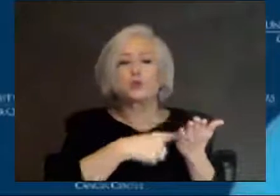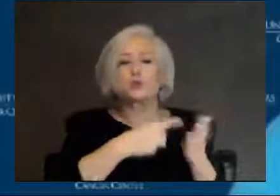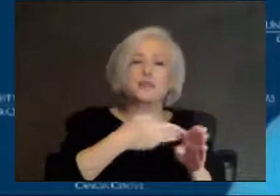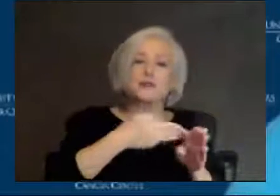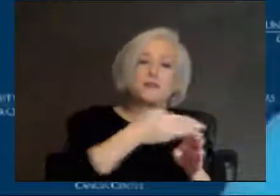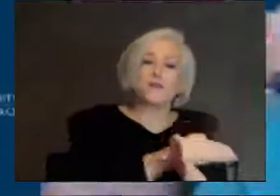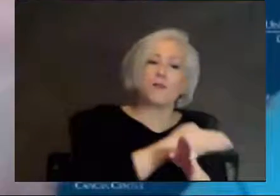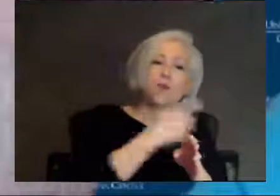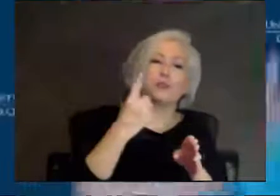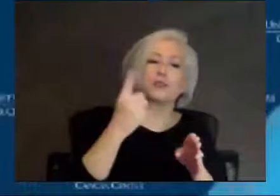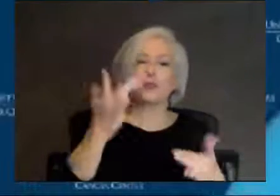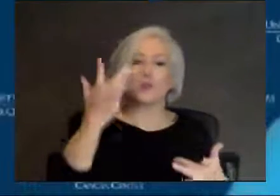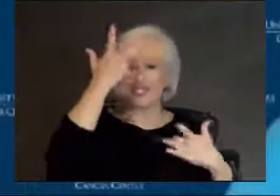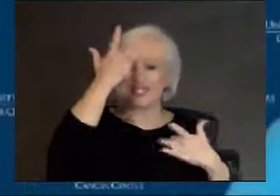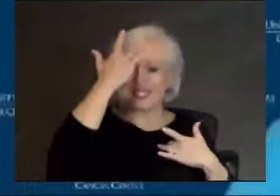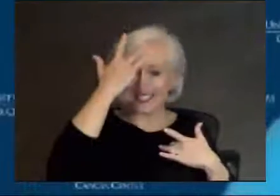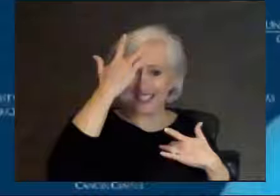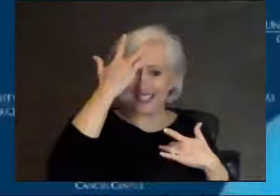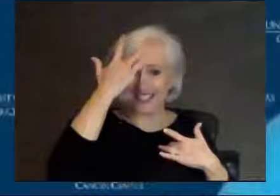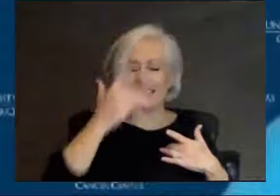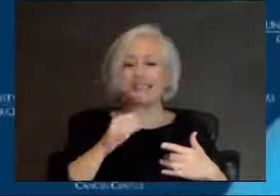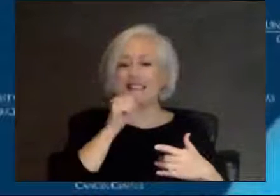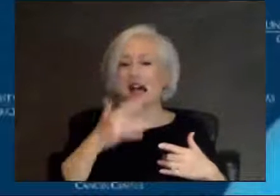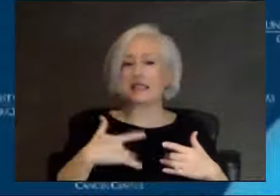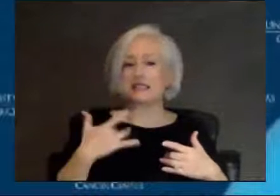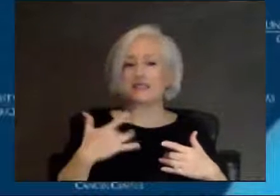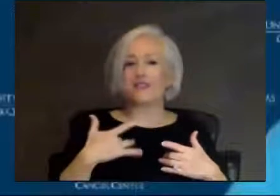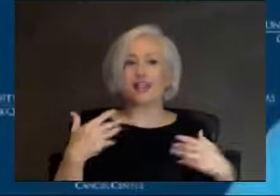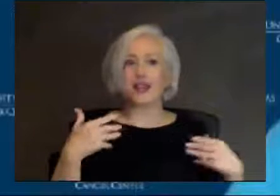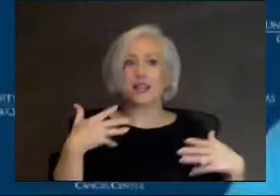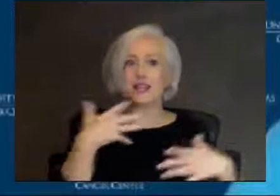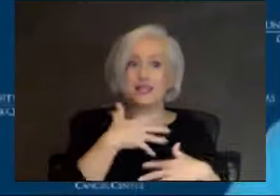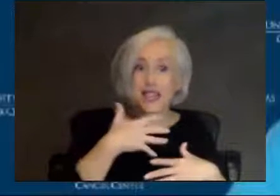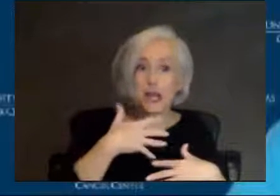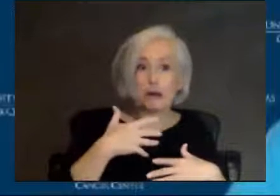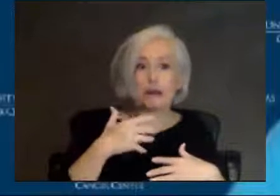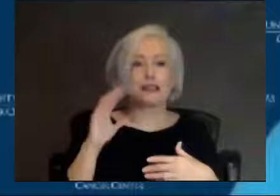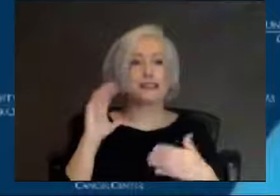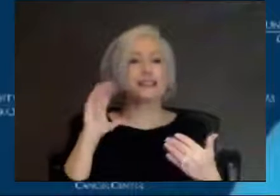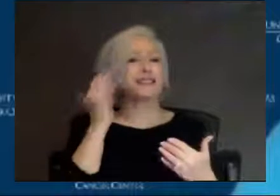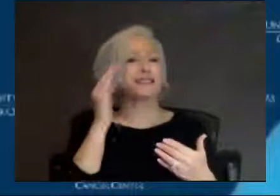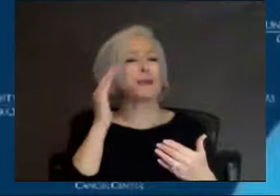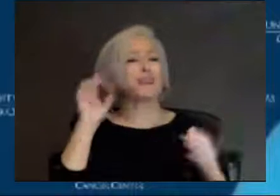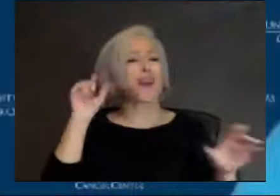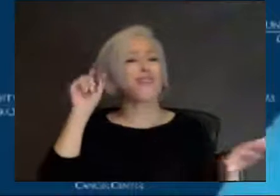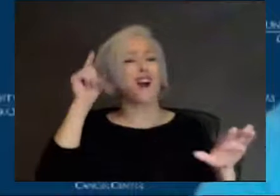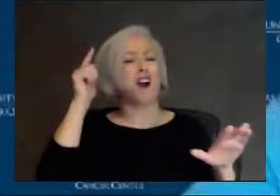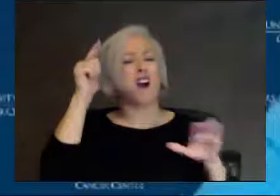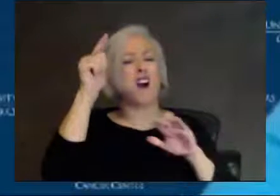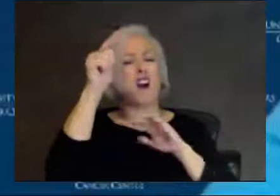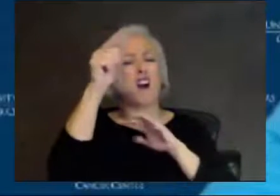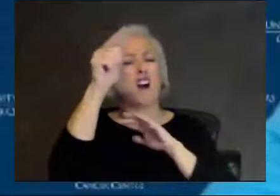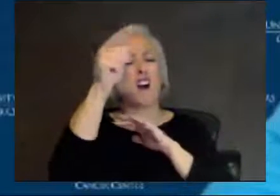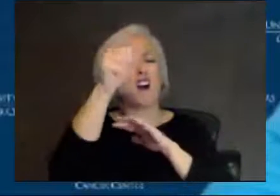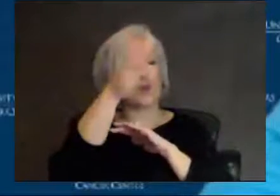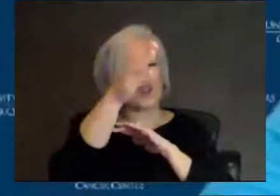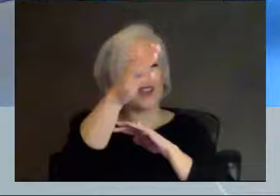so scary, and it just seems far away. It's just easier. So that's my